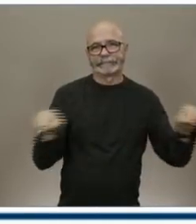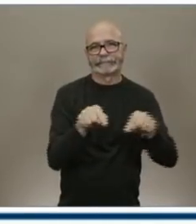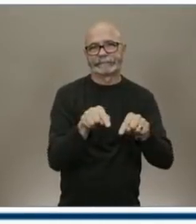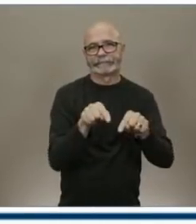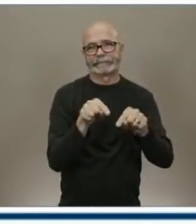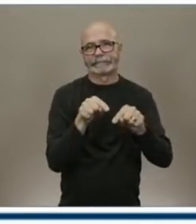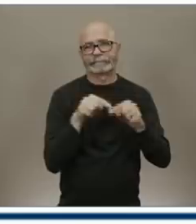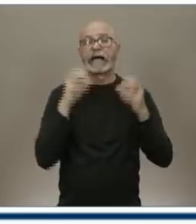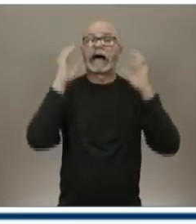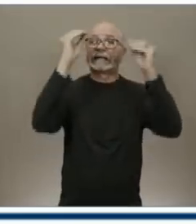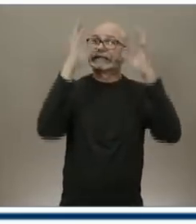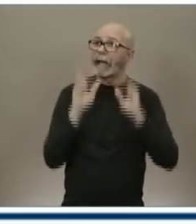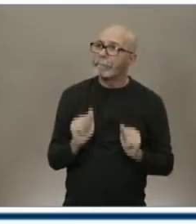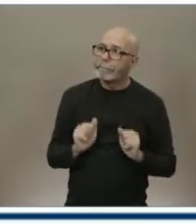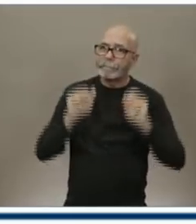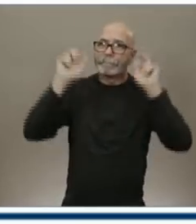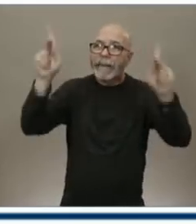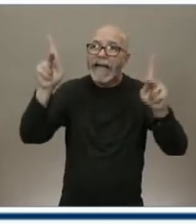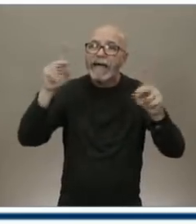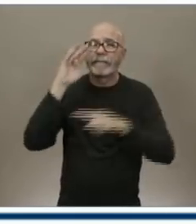seen around other